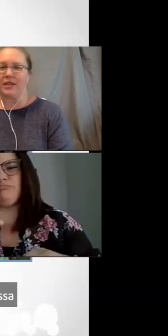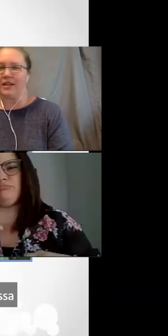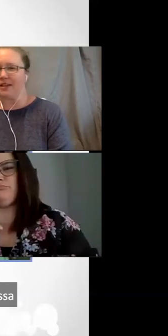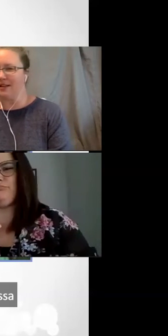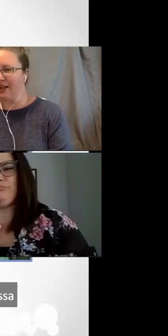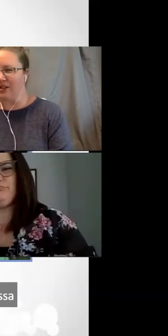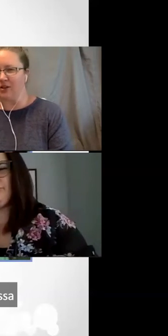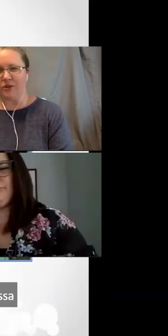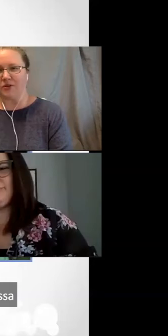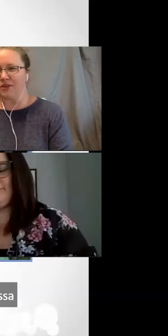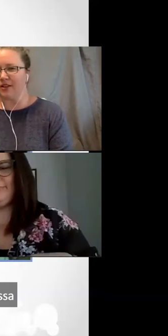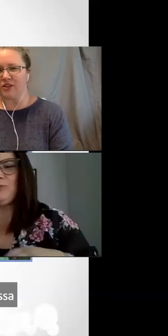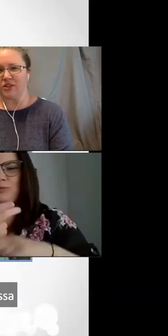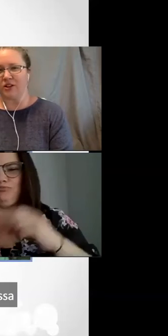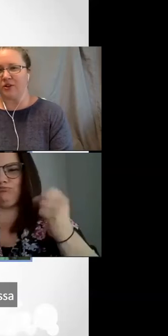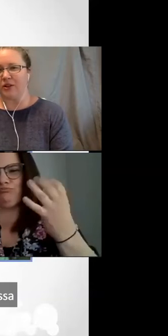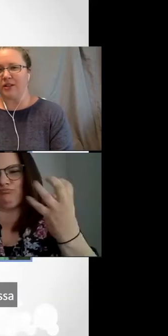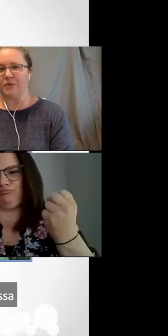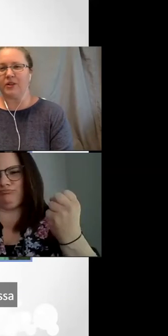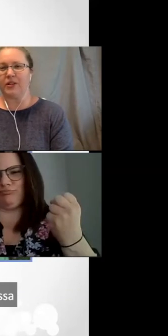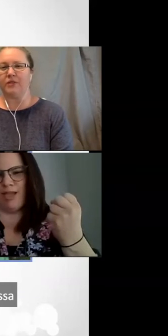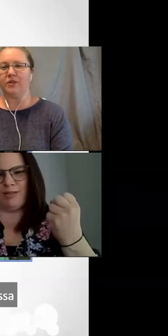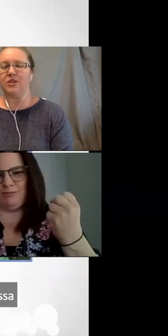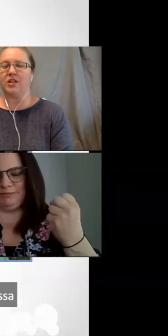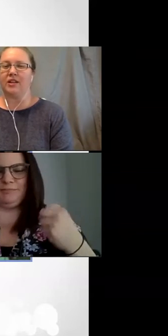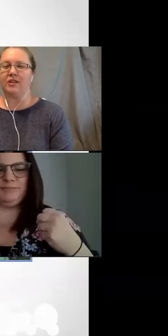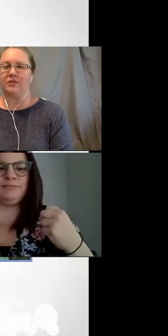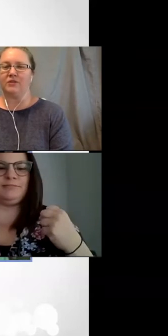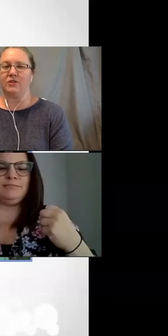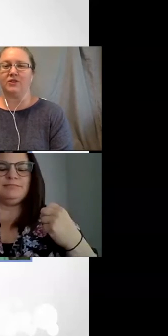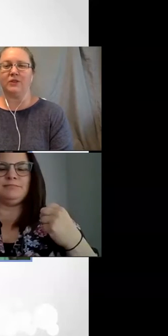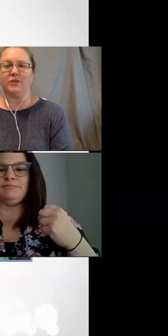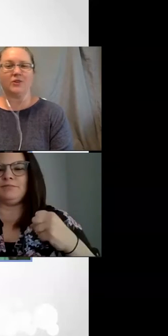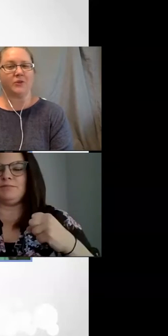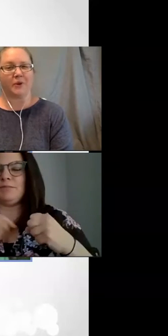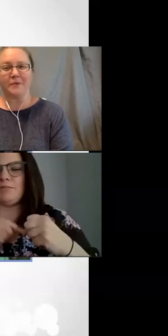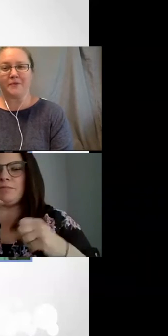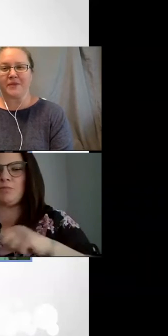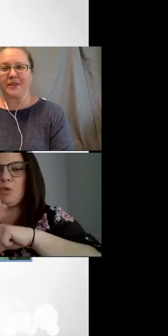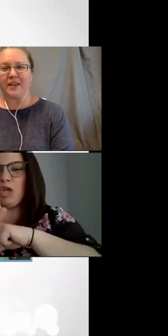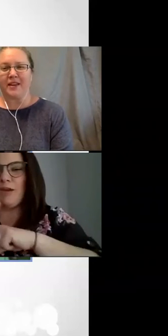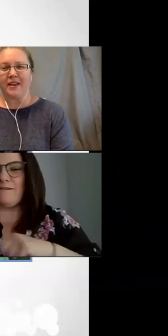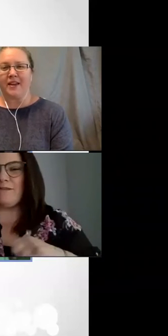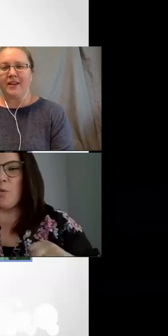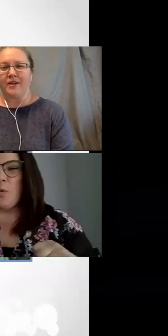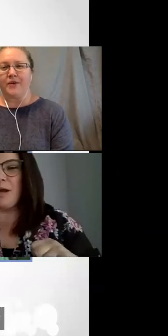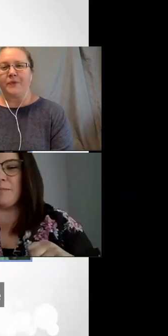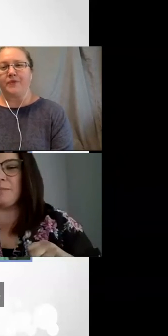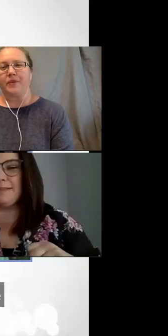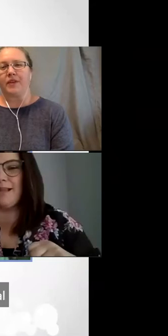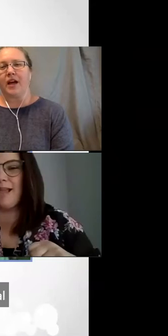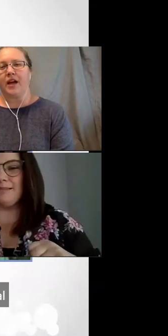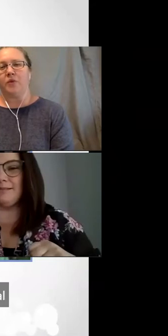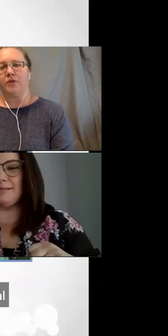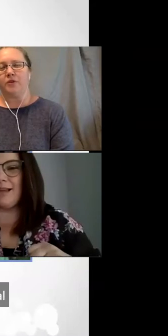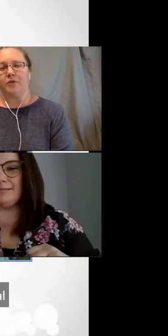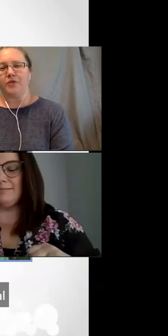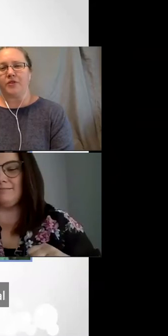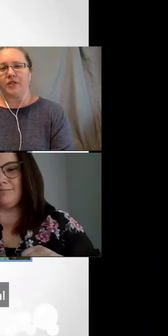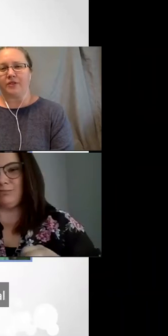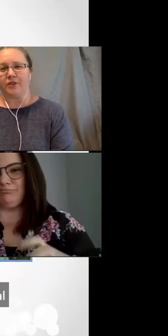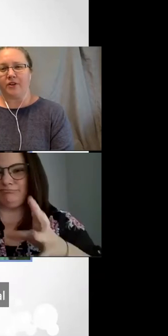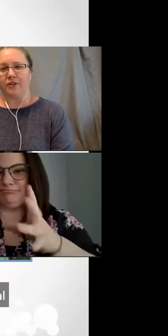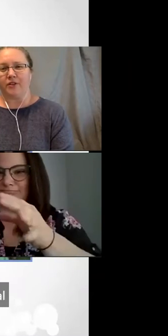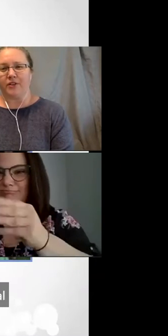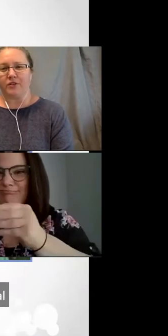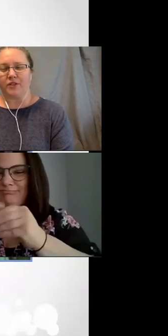use ASL. I don't use English at all or any spoken language. I use visual language all the way. I work for Provincial